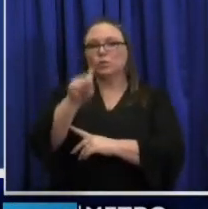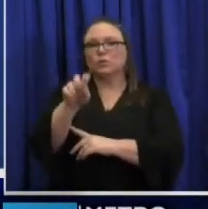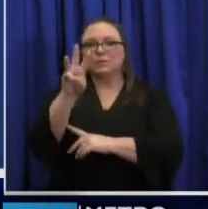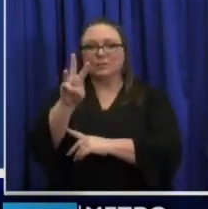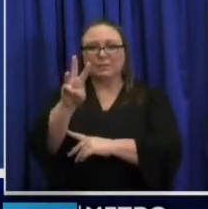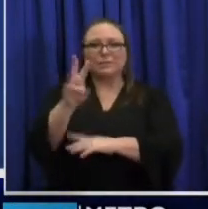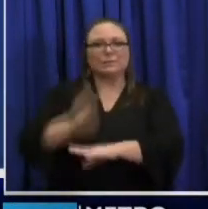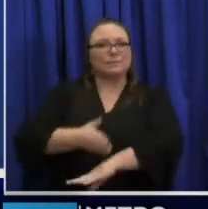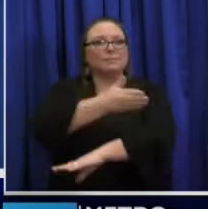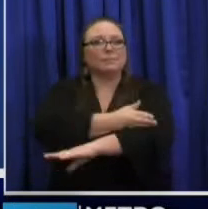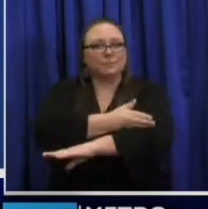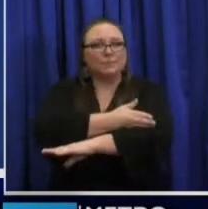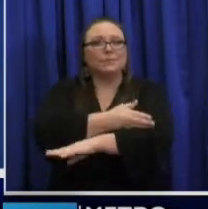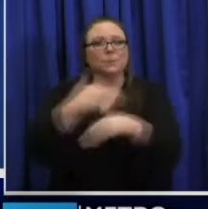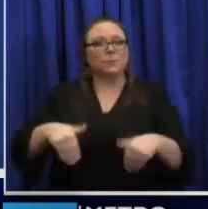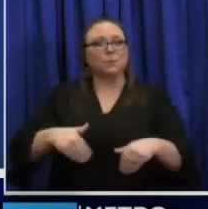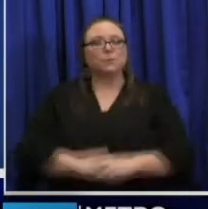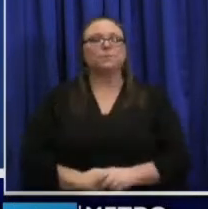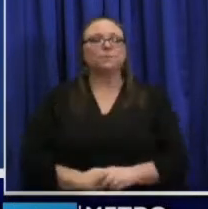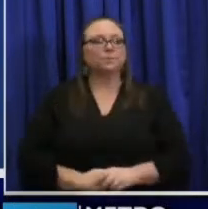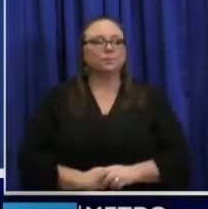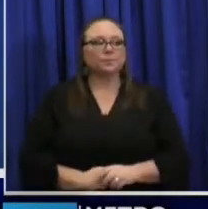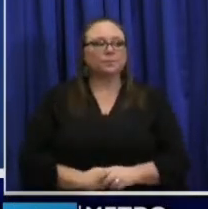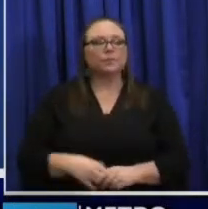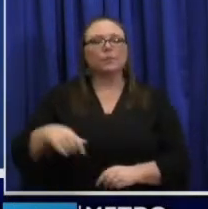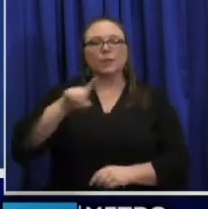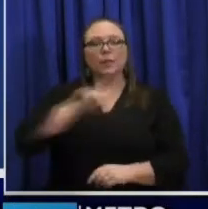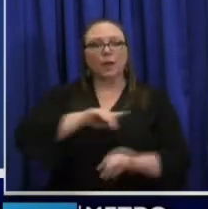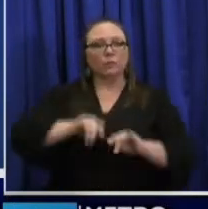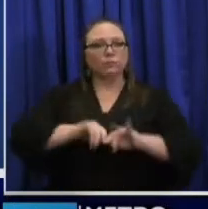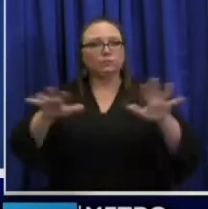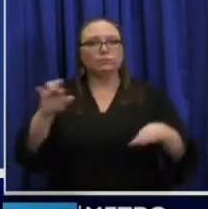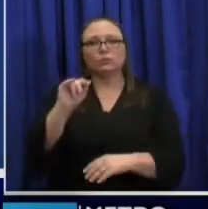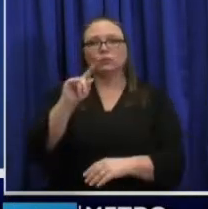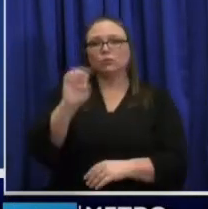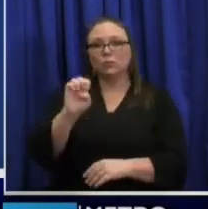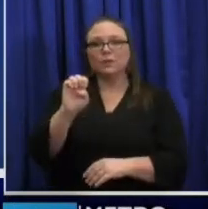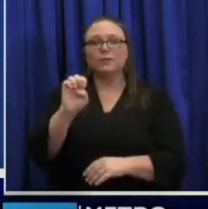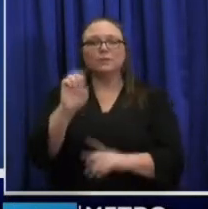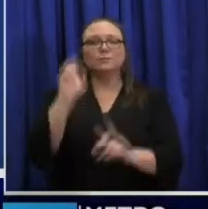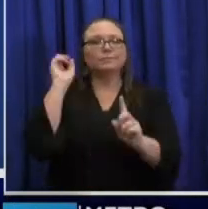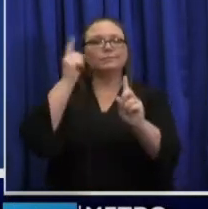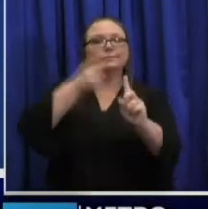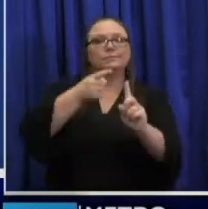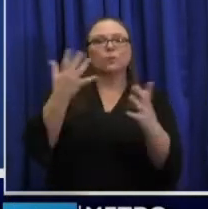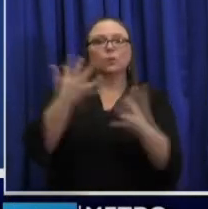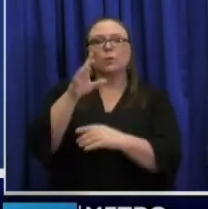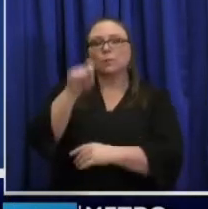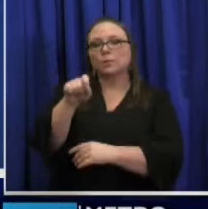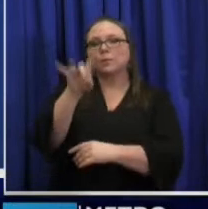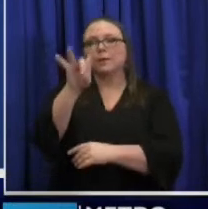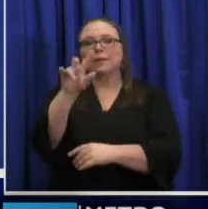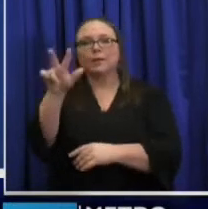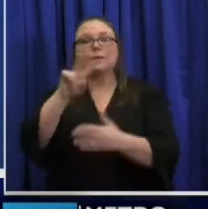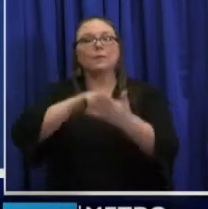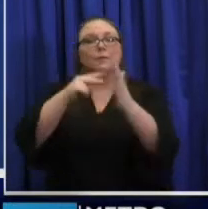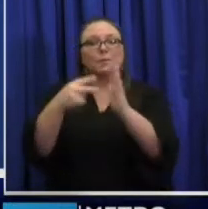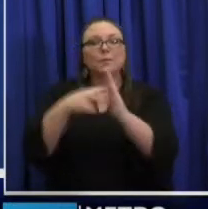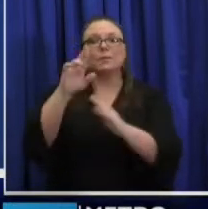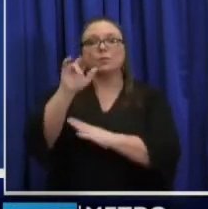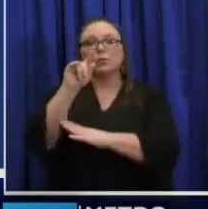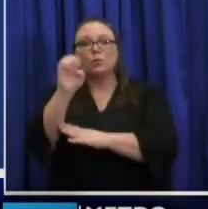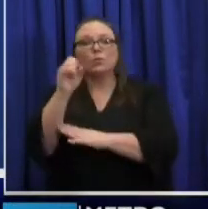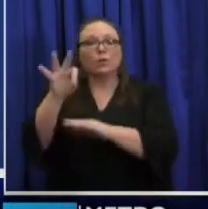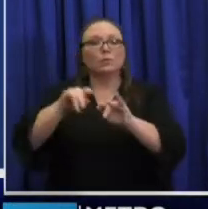2.6% improvement since last week. And our transmission rate has reached 0.83, which means the rate of